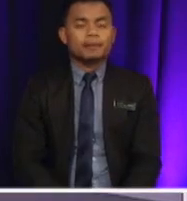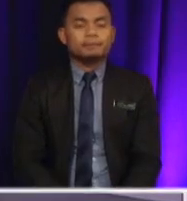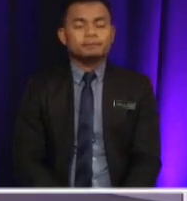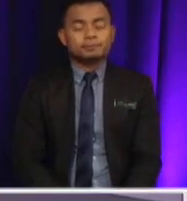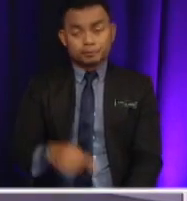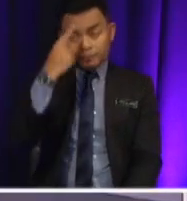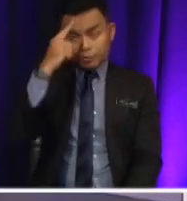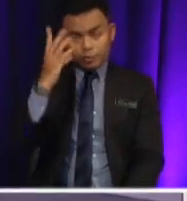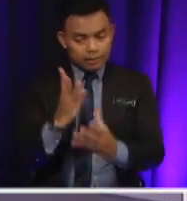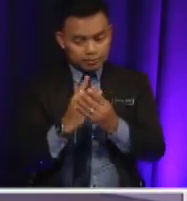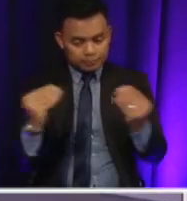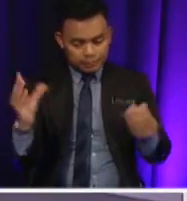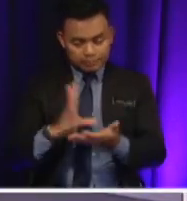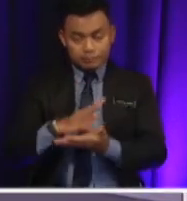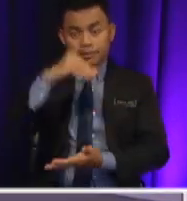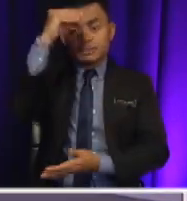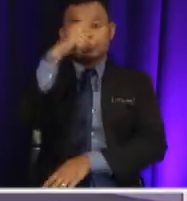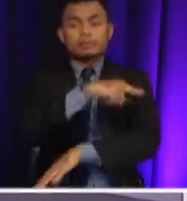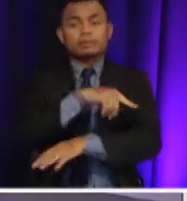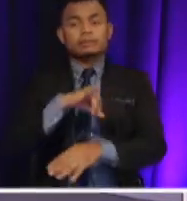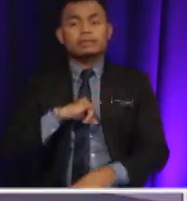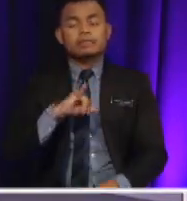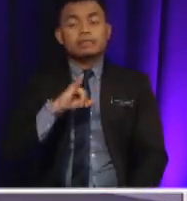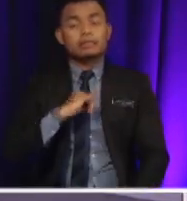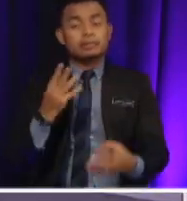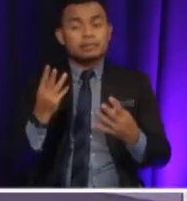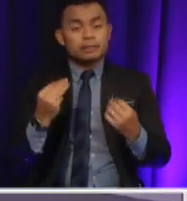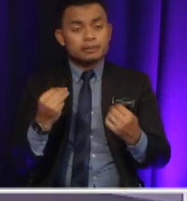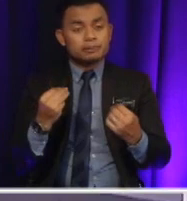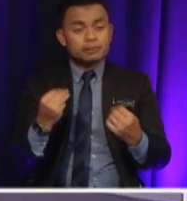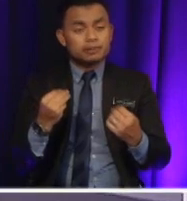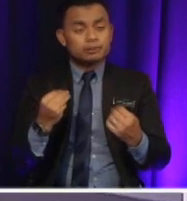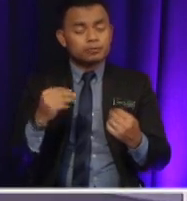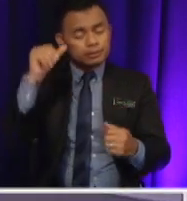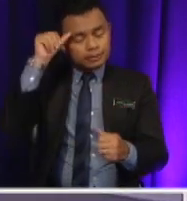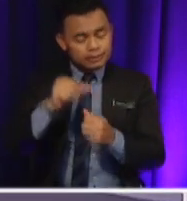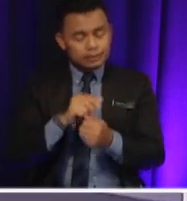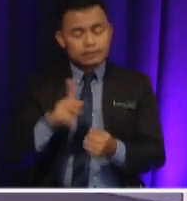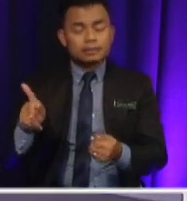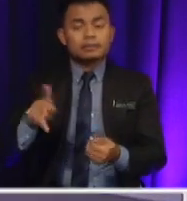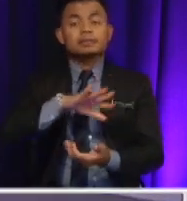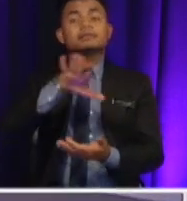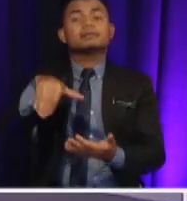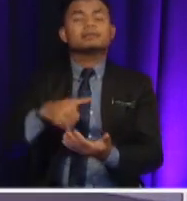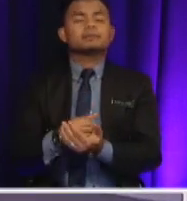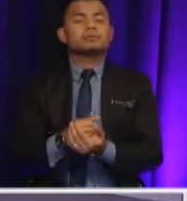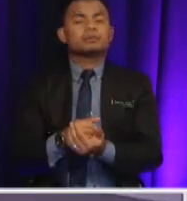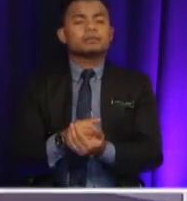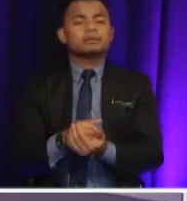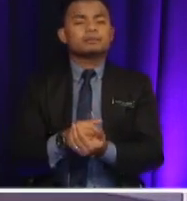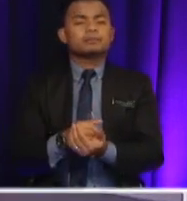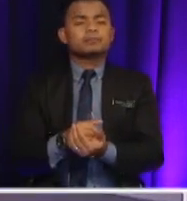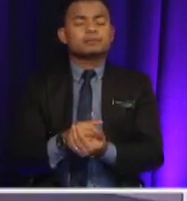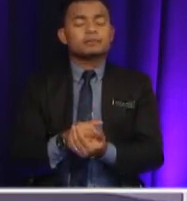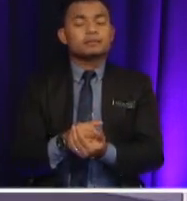for today, again, I would like to reiterate and get you, everyone